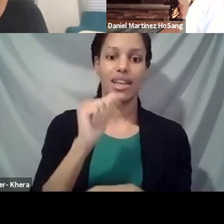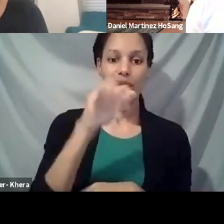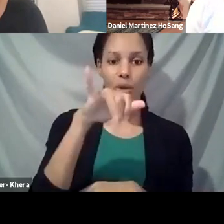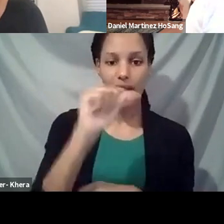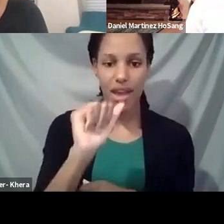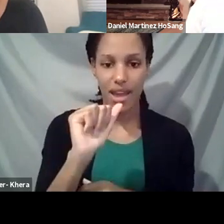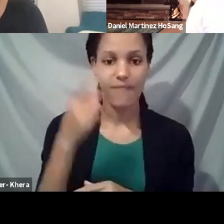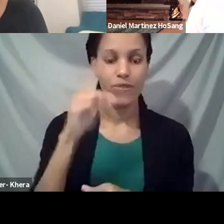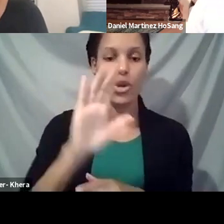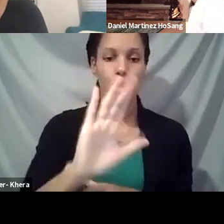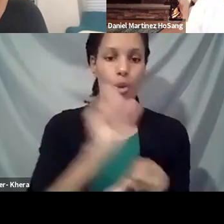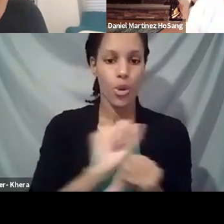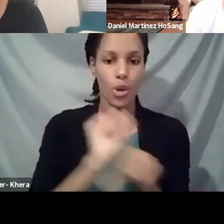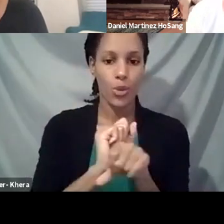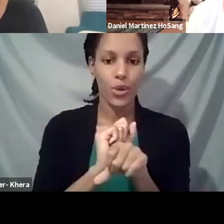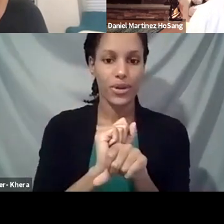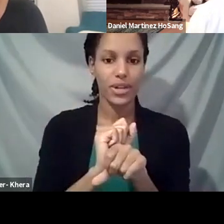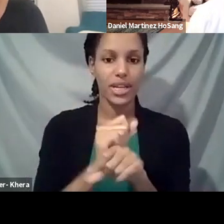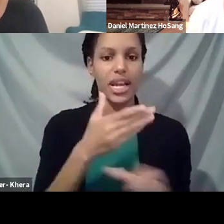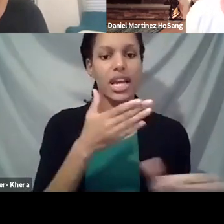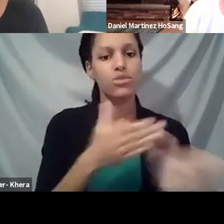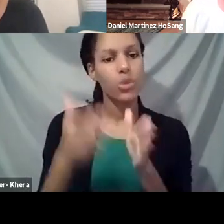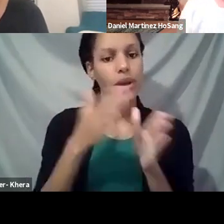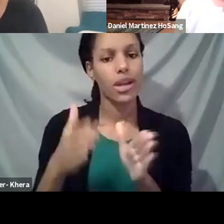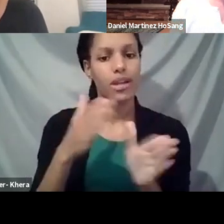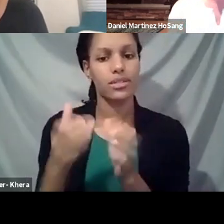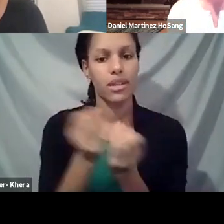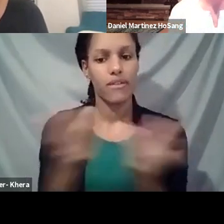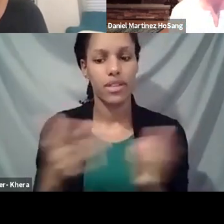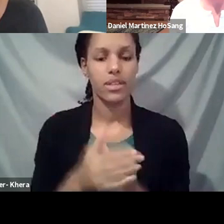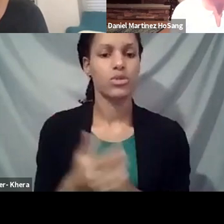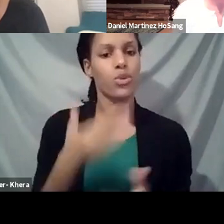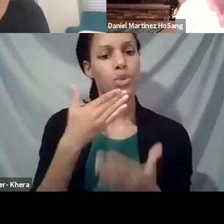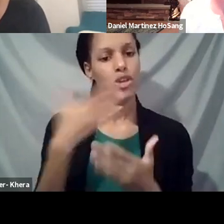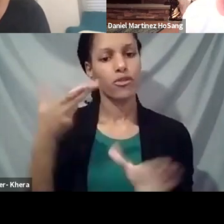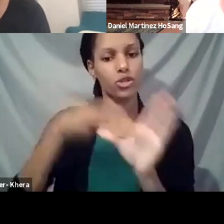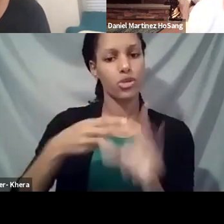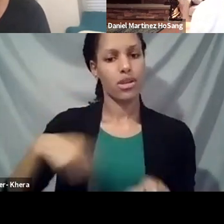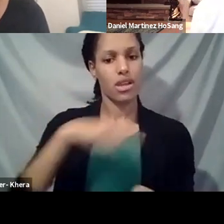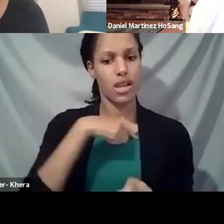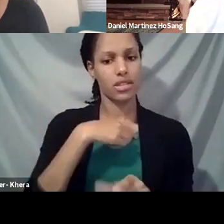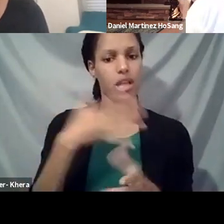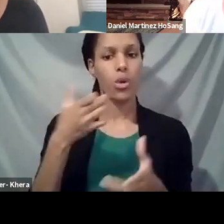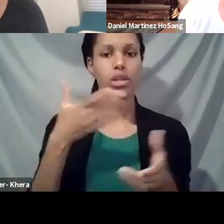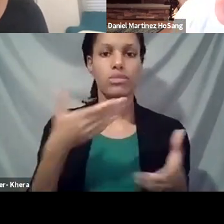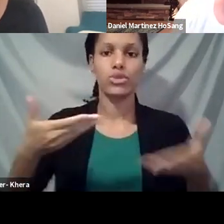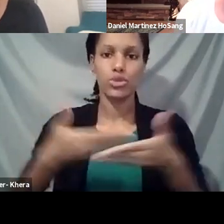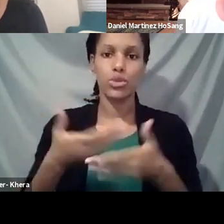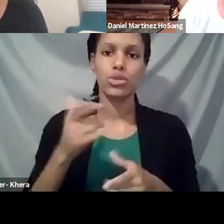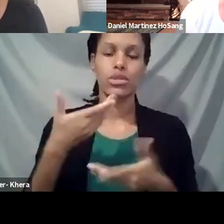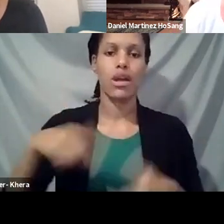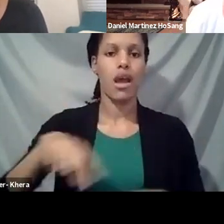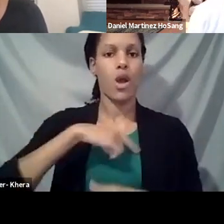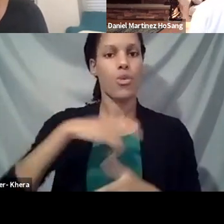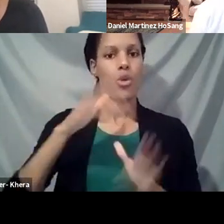in organizing tonight's session, and thank you to everyone for joining us. I'm gonna introduce our fantastic panel in a moment and just share